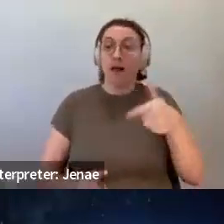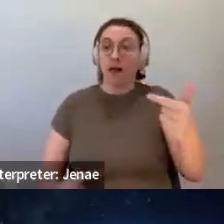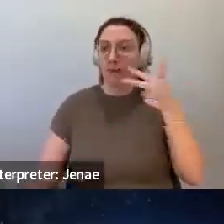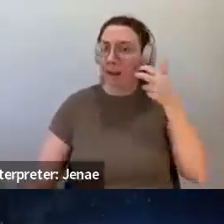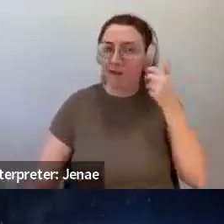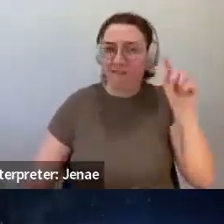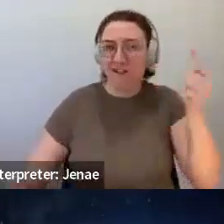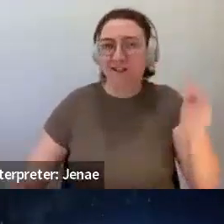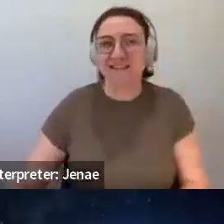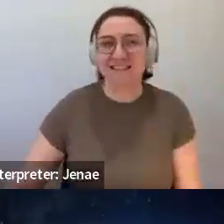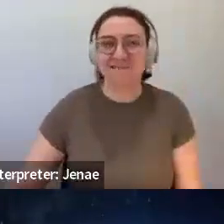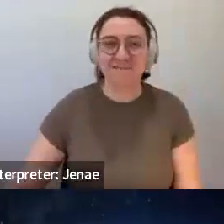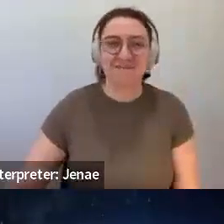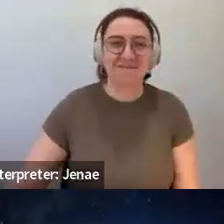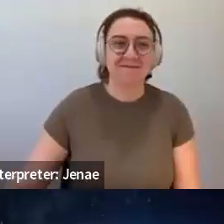Michael first.